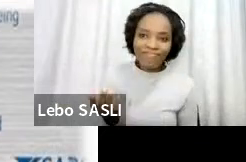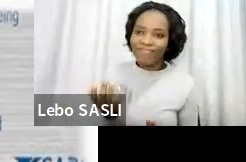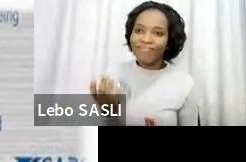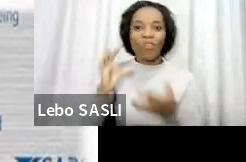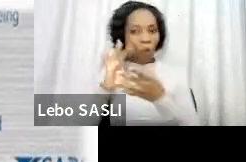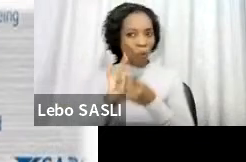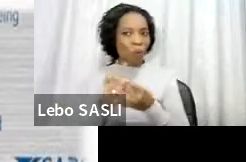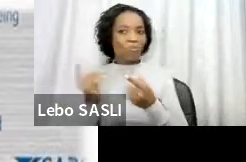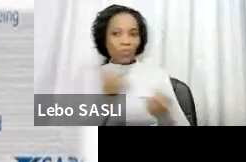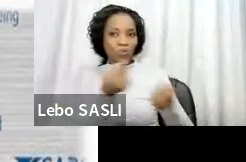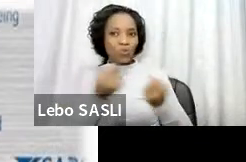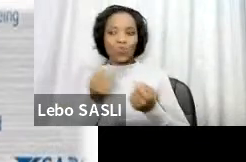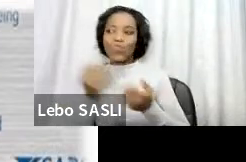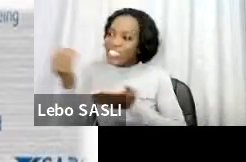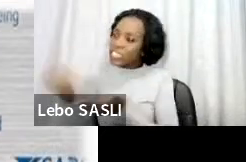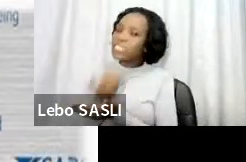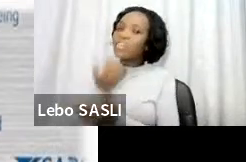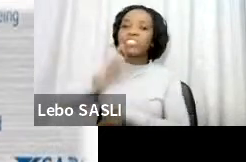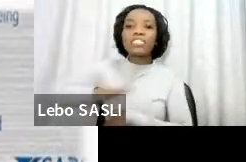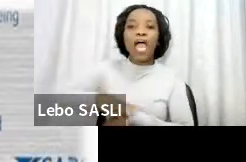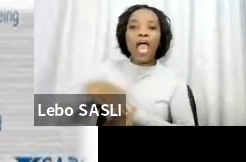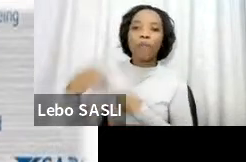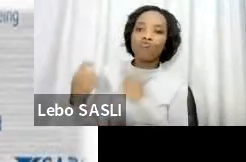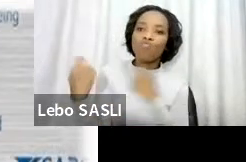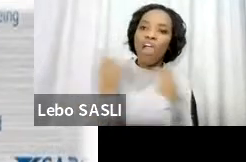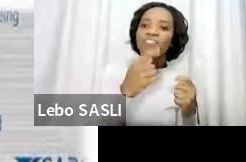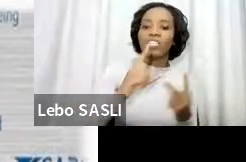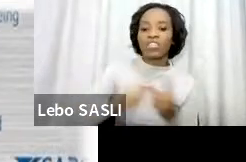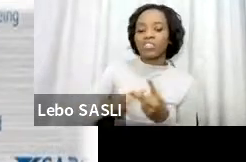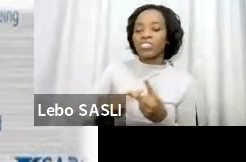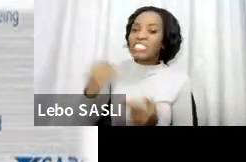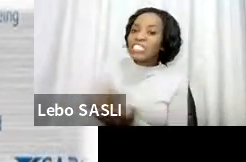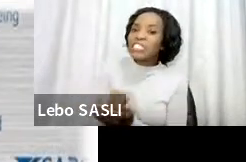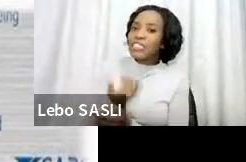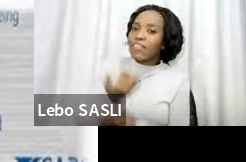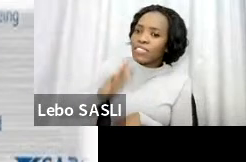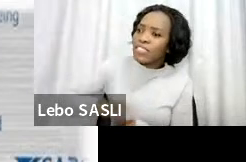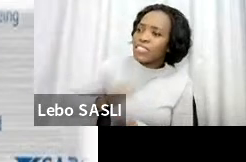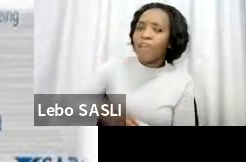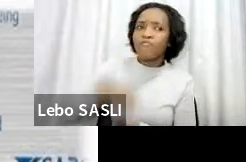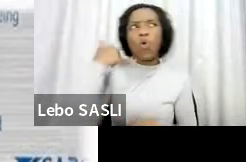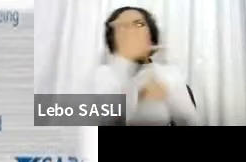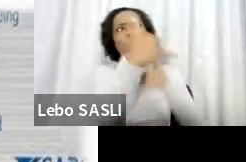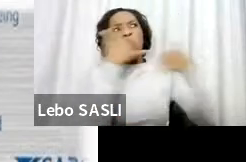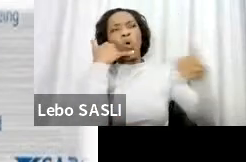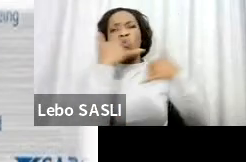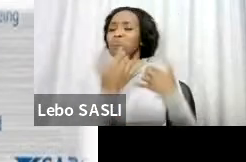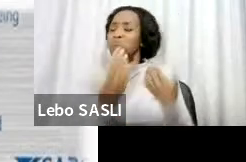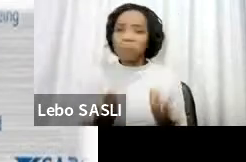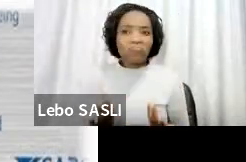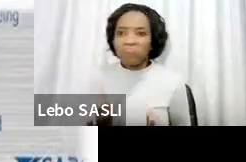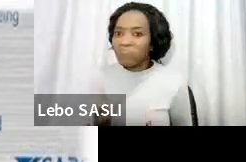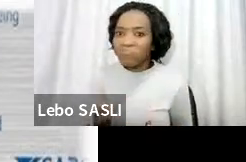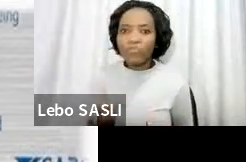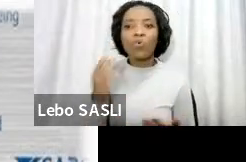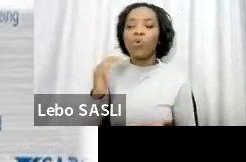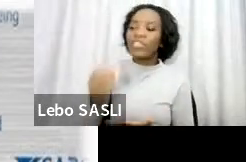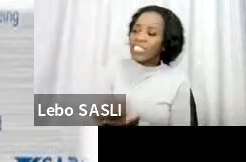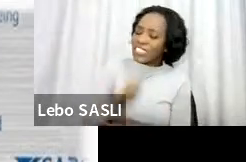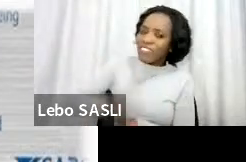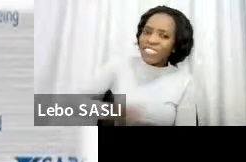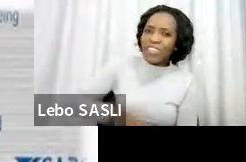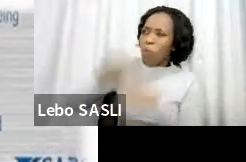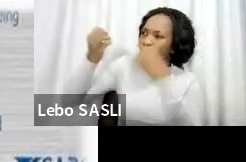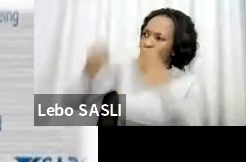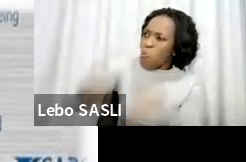for traveling. We also want to save you time for calls. We want to save you time for wasting your time because